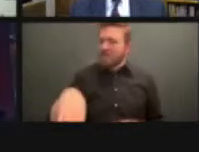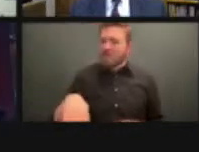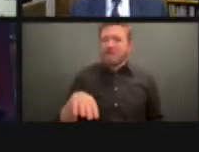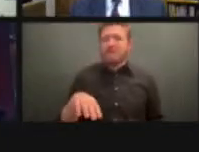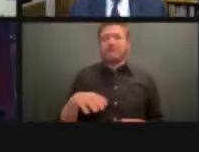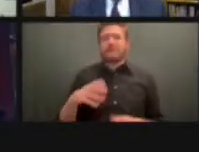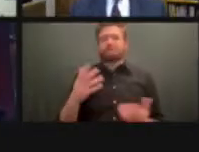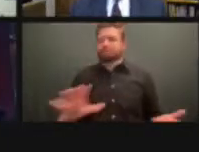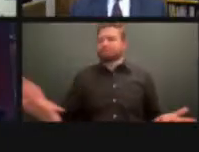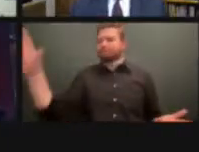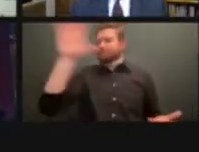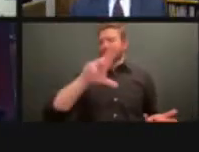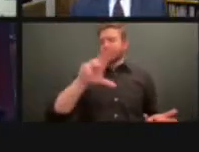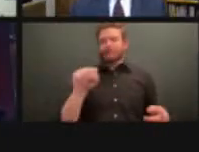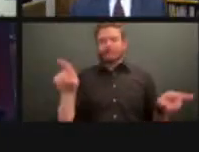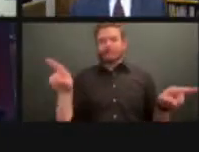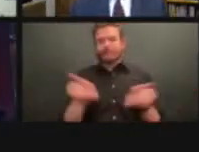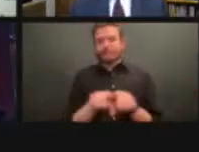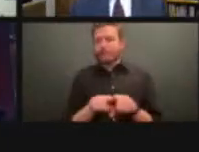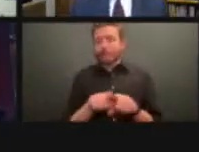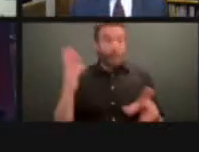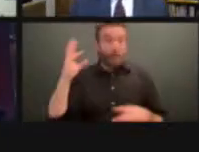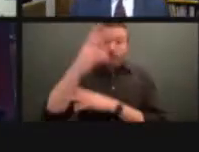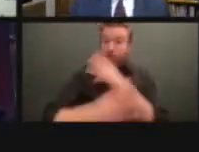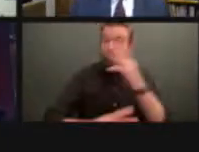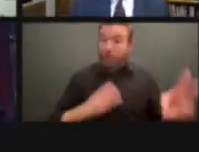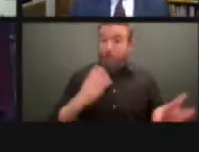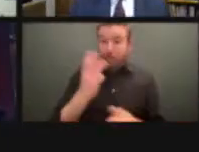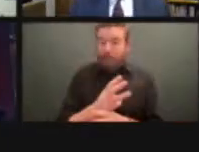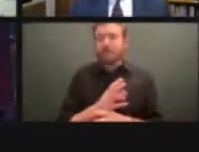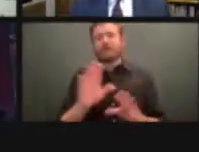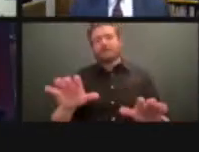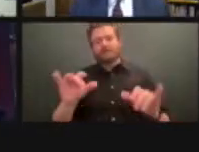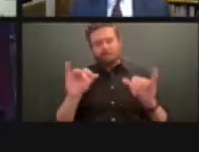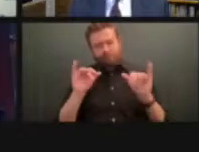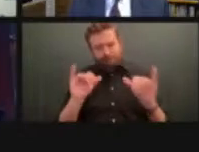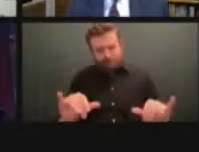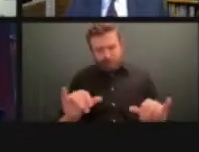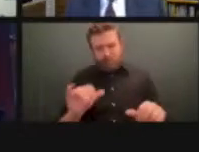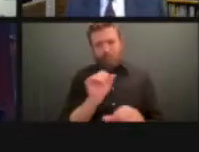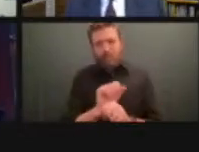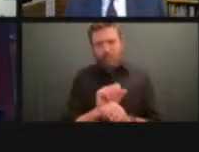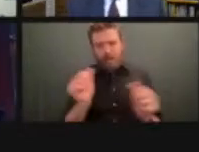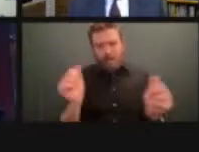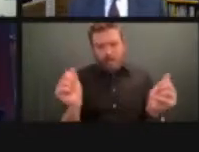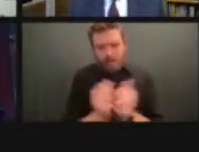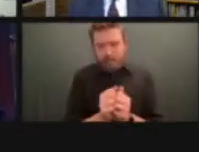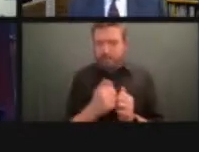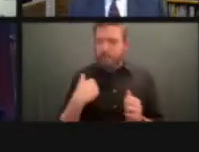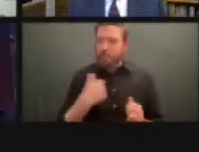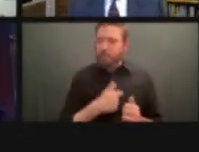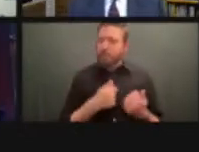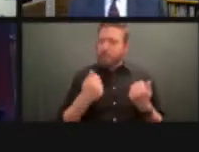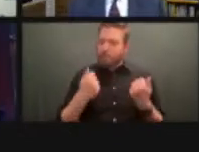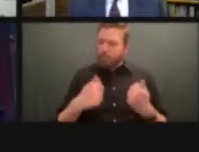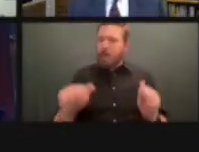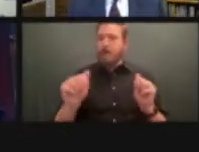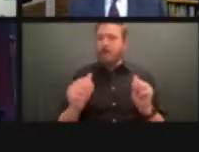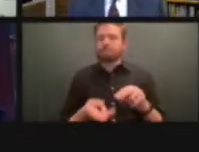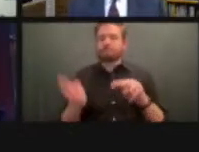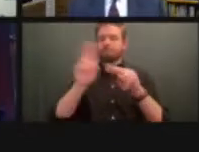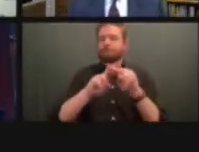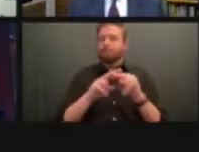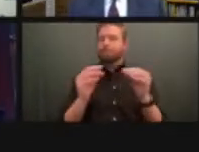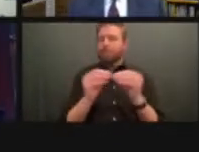expand accessibility with our partners at the local, county, and federal levels. I will be on with the White House tomorrow